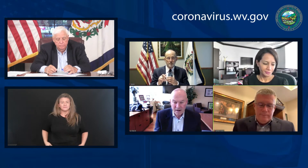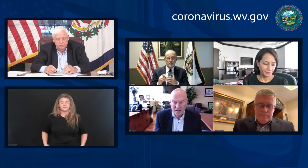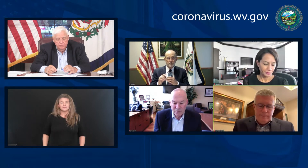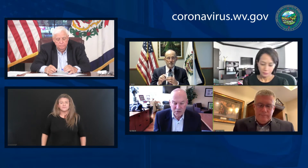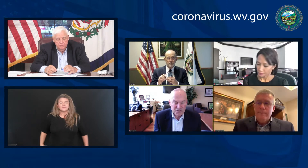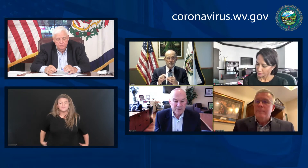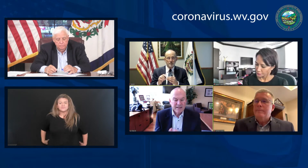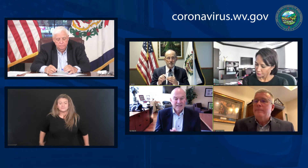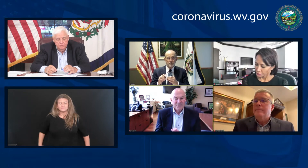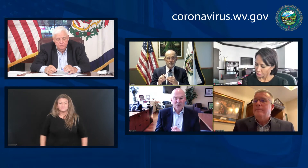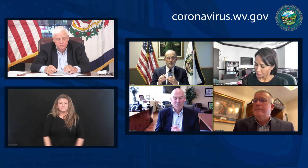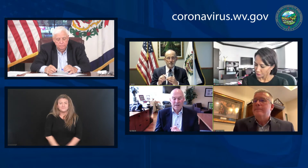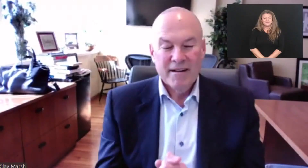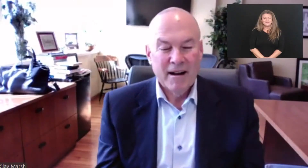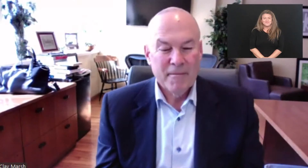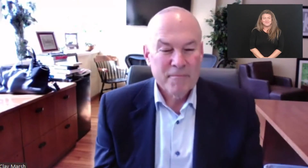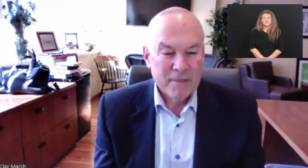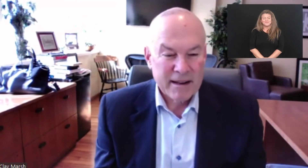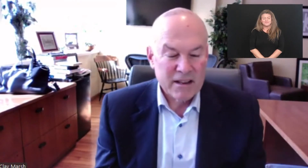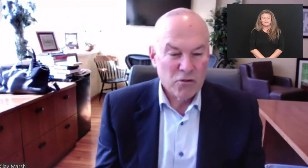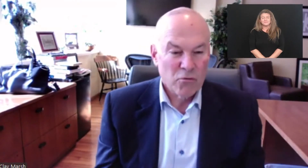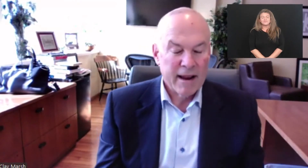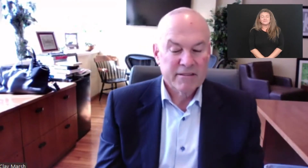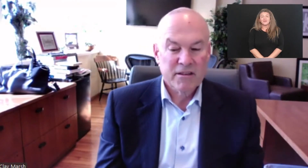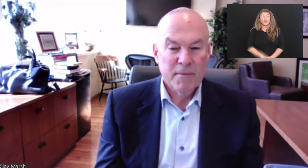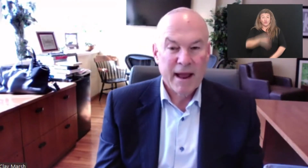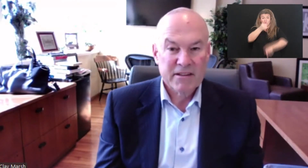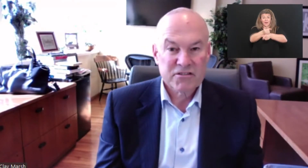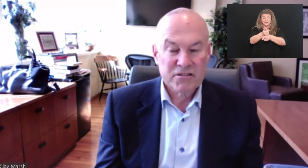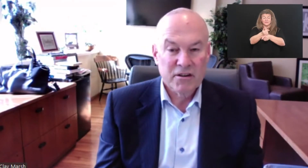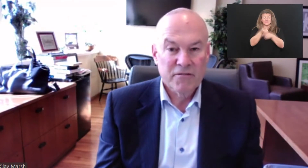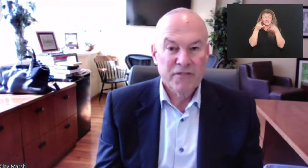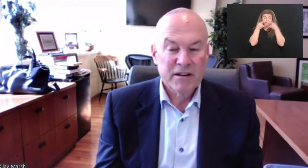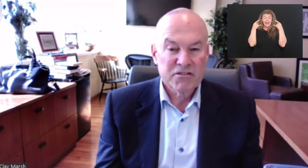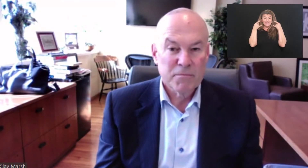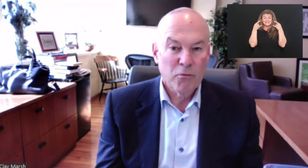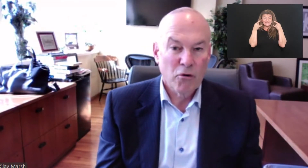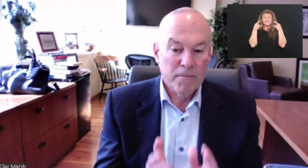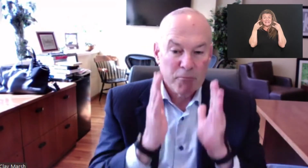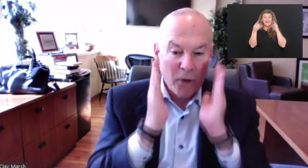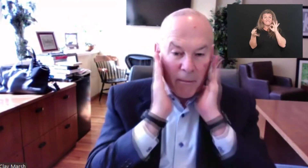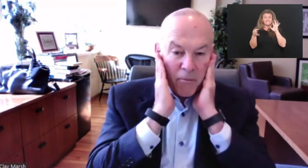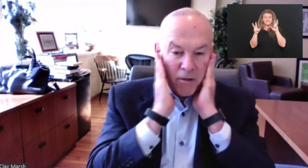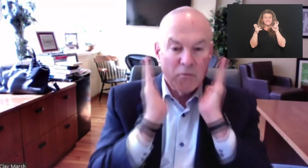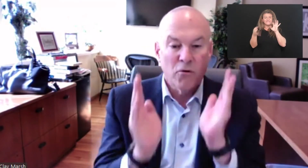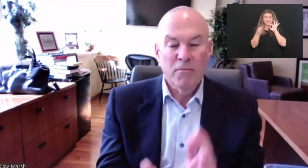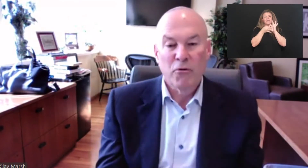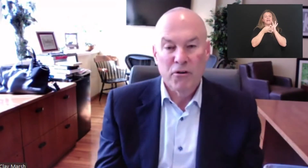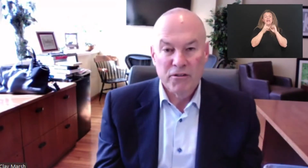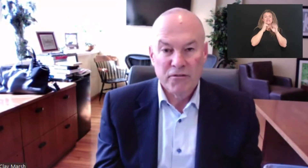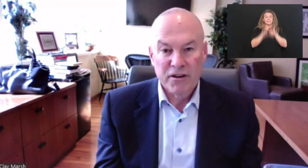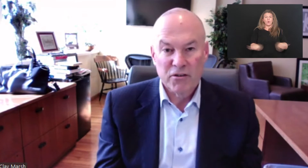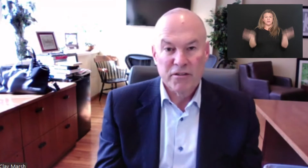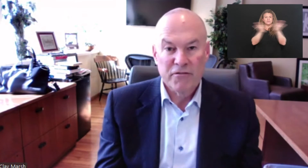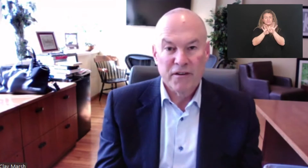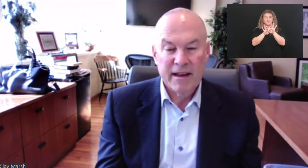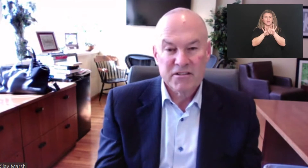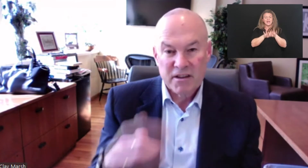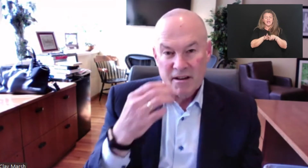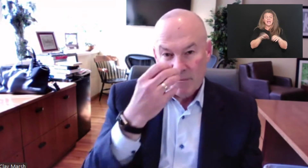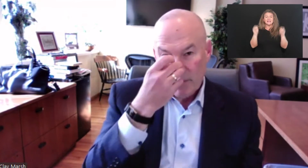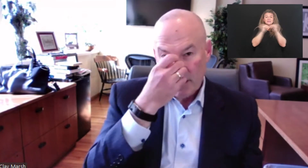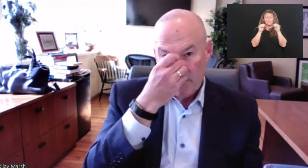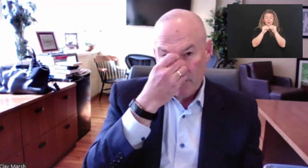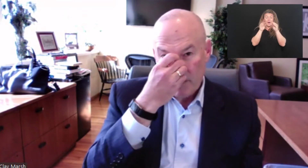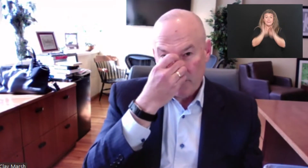Okay, I'll go first. So, Kenny, you're right. The mask, the fit is important, probably more important the fit on the